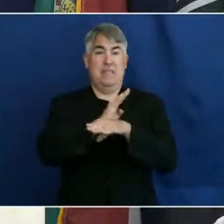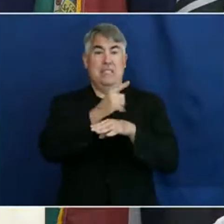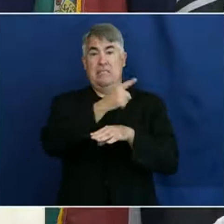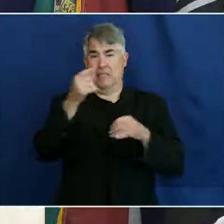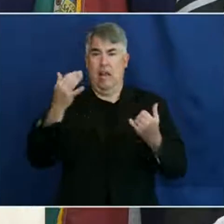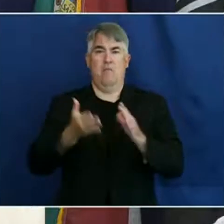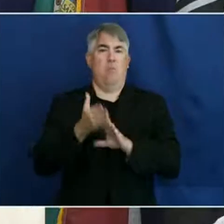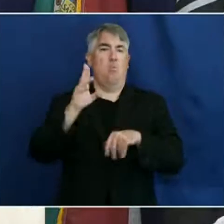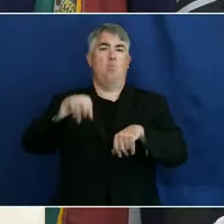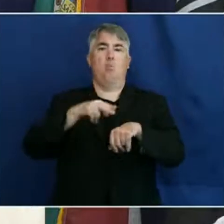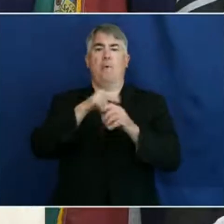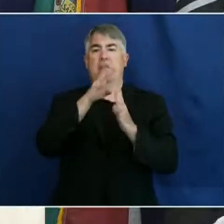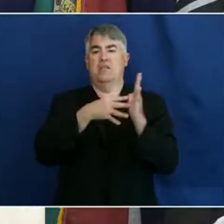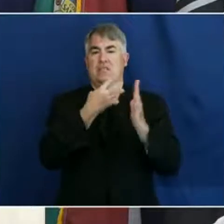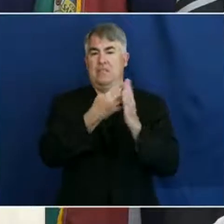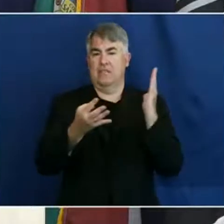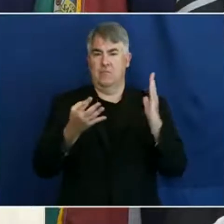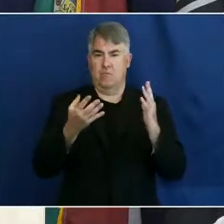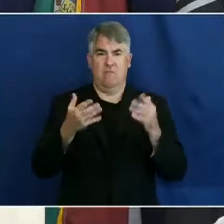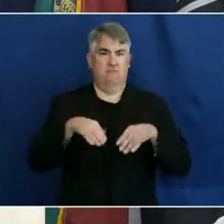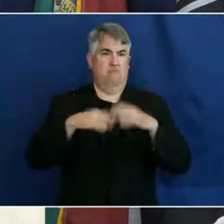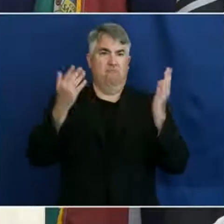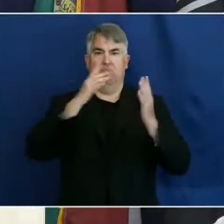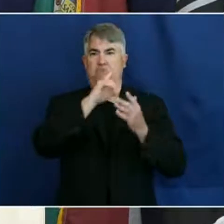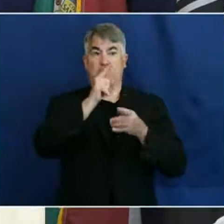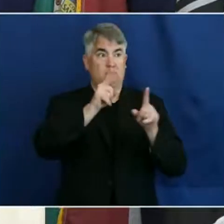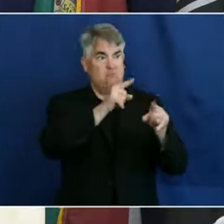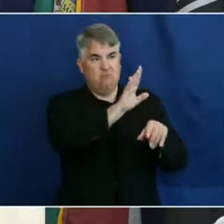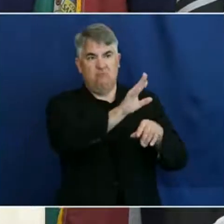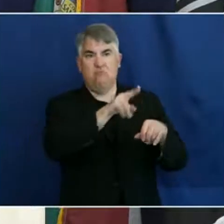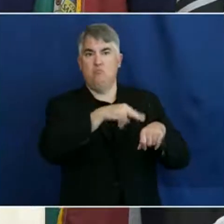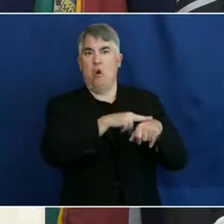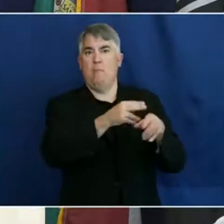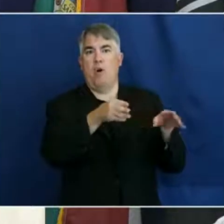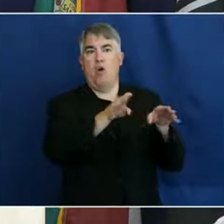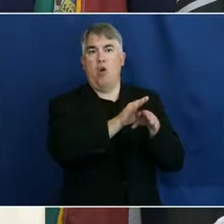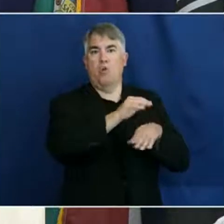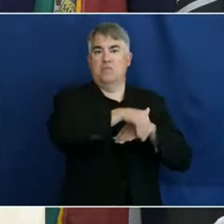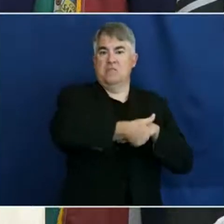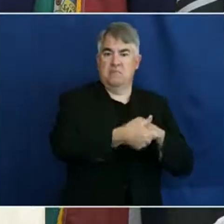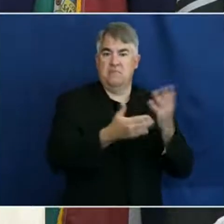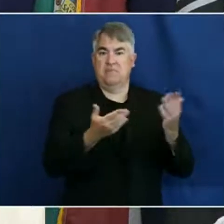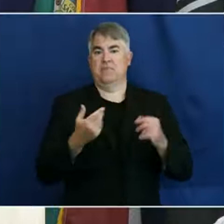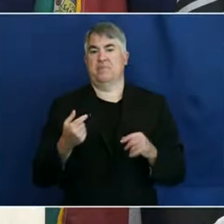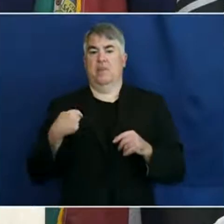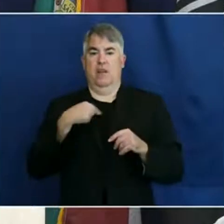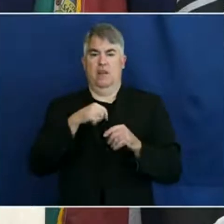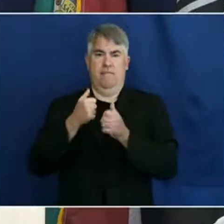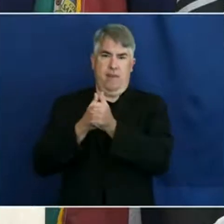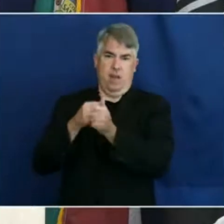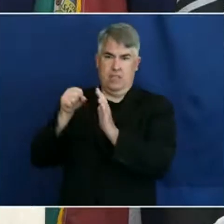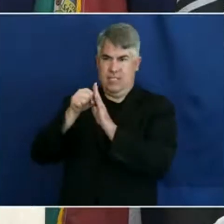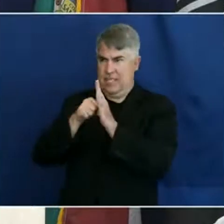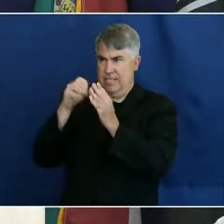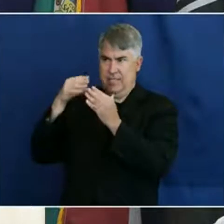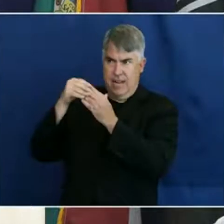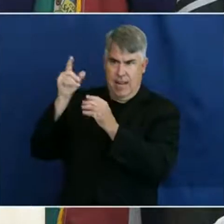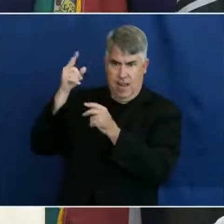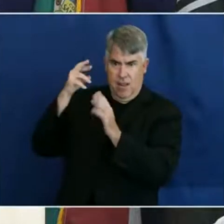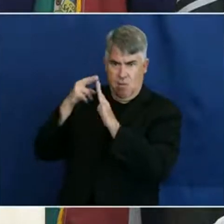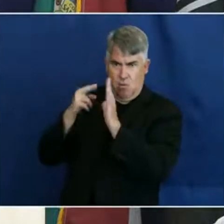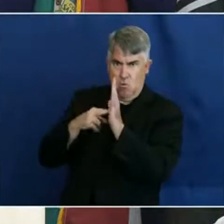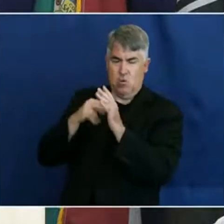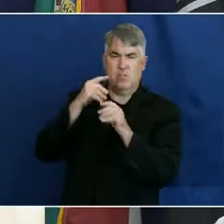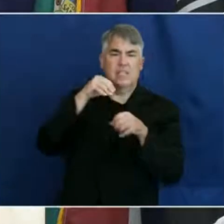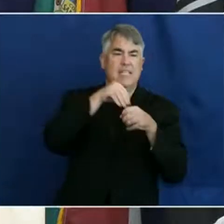operations regardless of hours. They have to follow all of the state guidance around occupancy percentages and indoor versus outdoor and what they